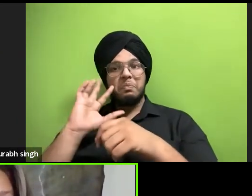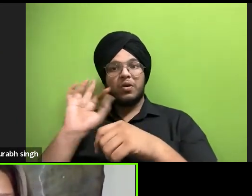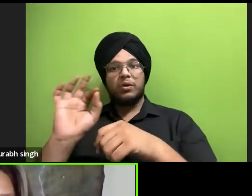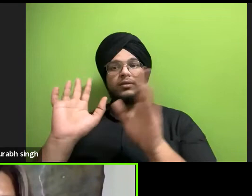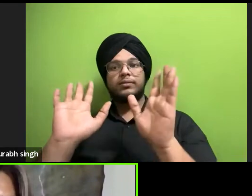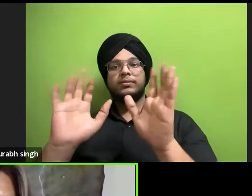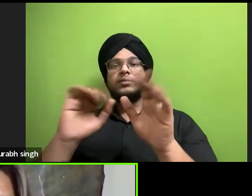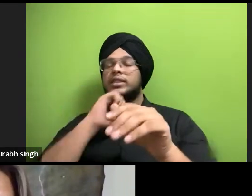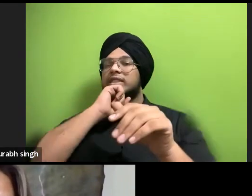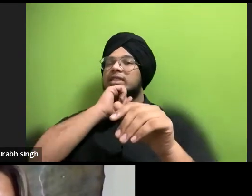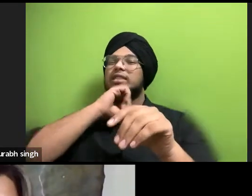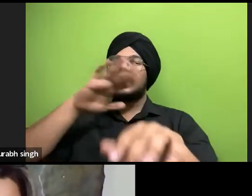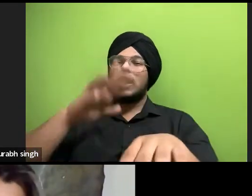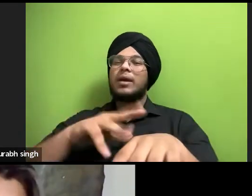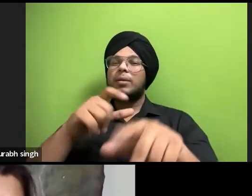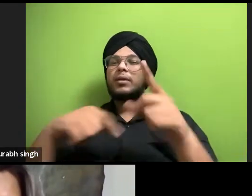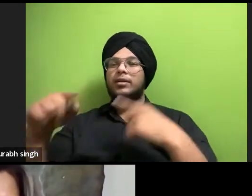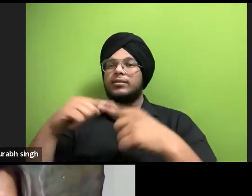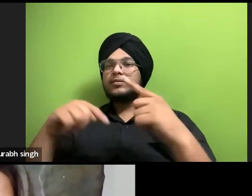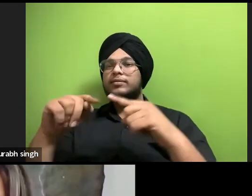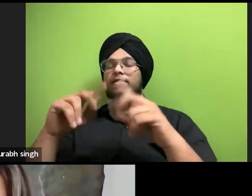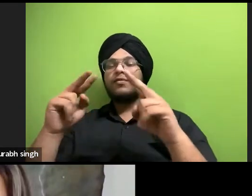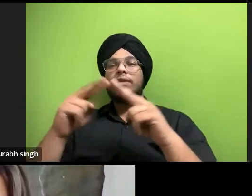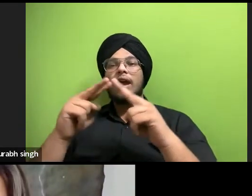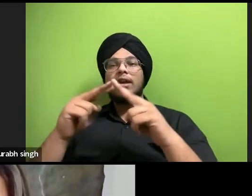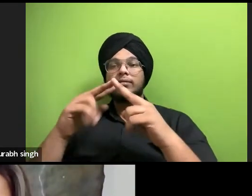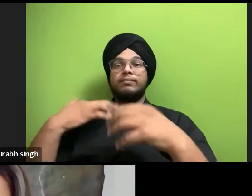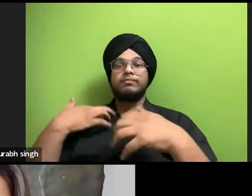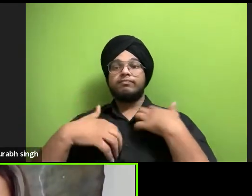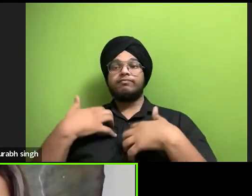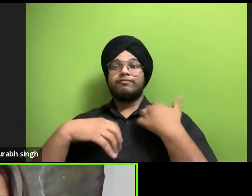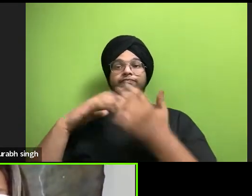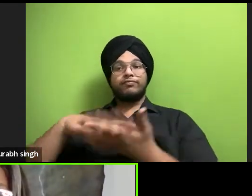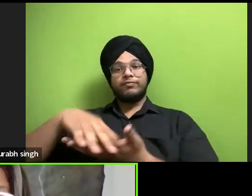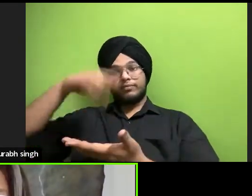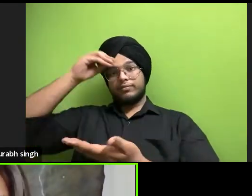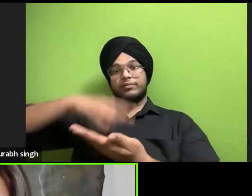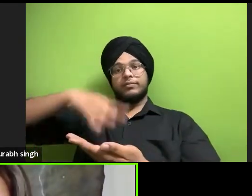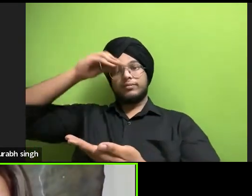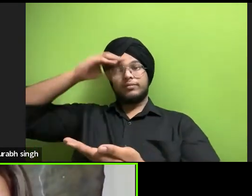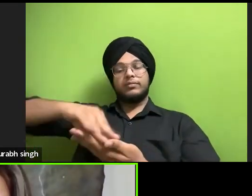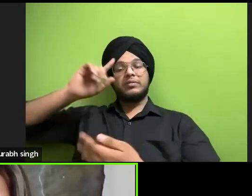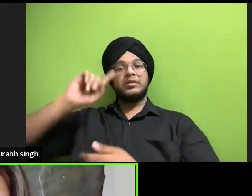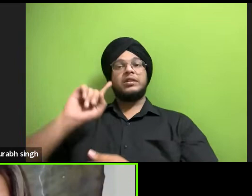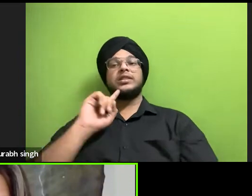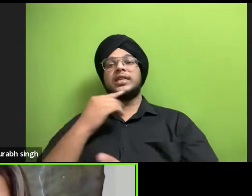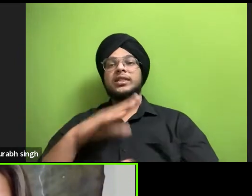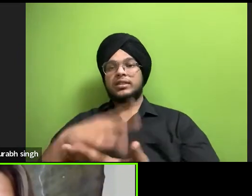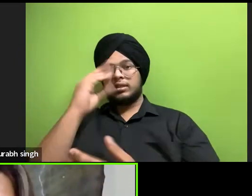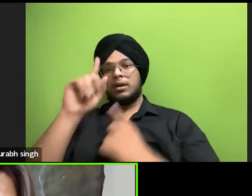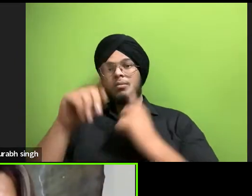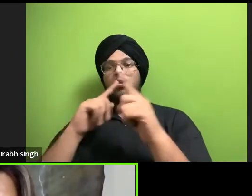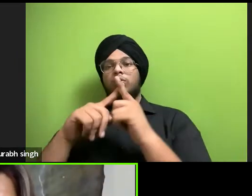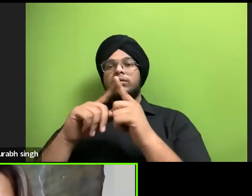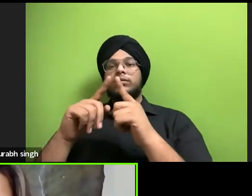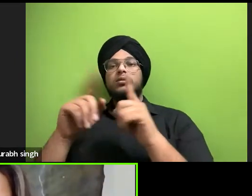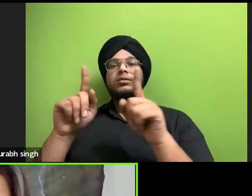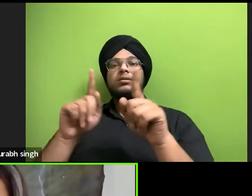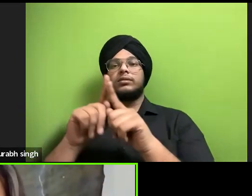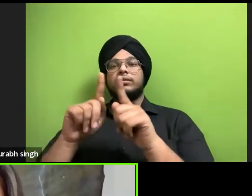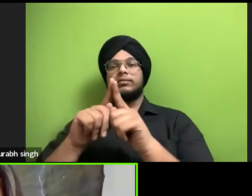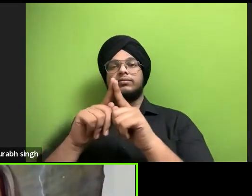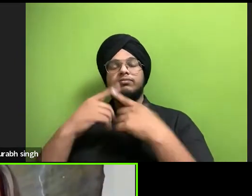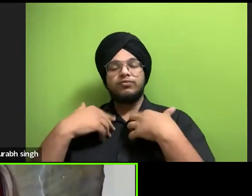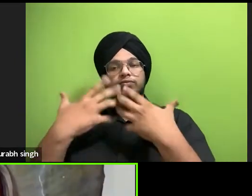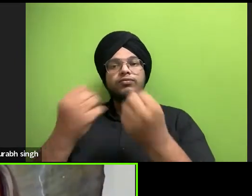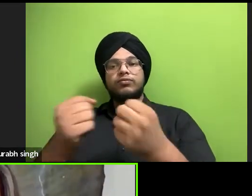very young and very eager to learn and very serious about the encounter with the institution and